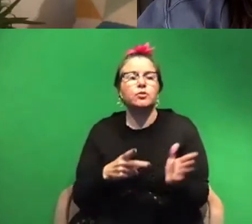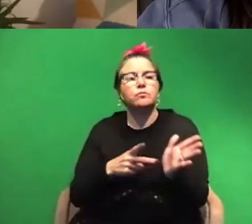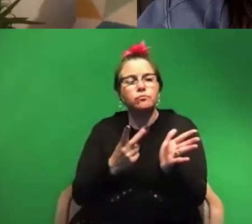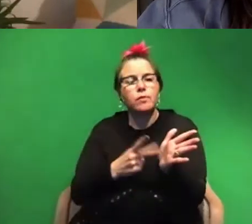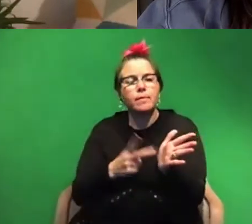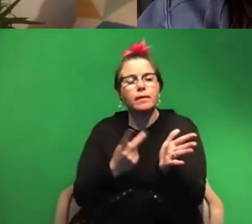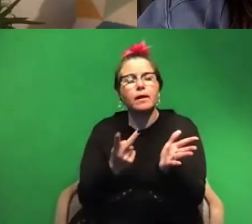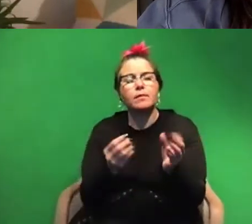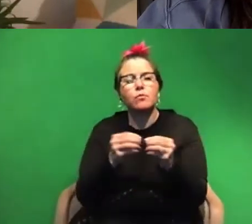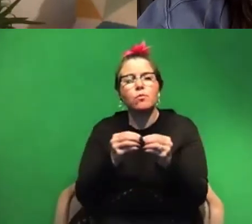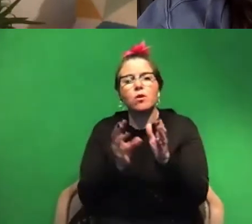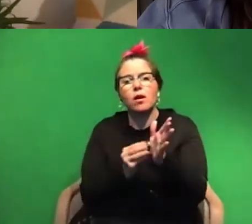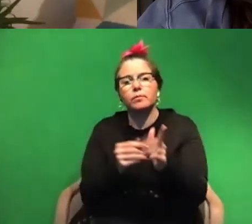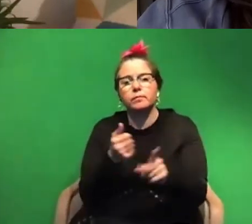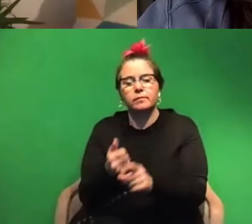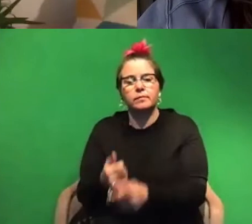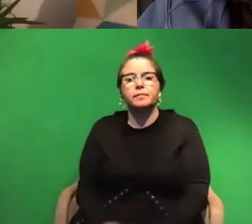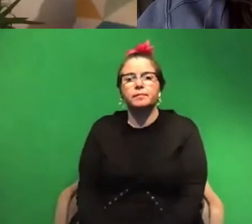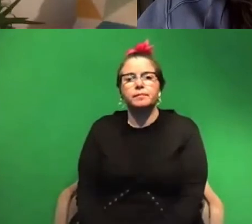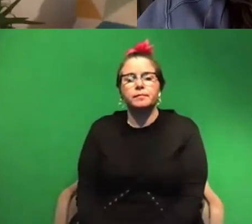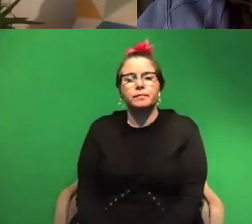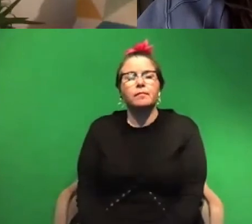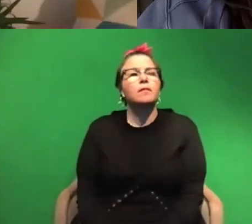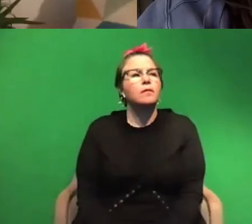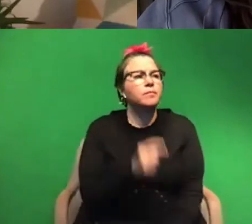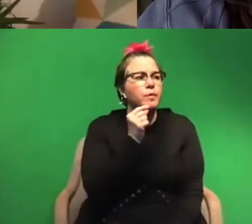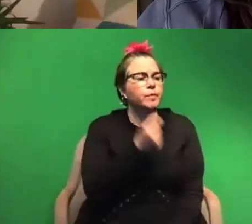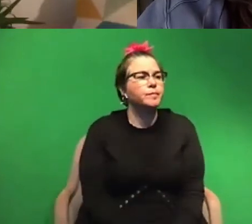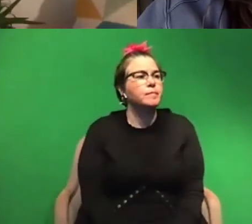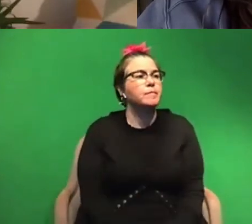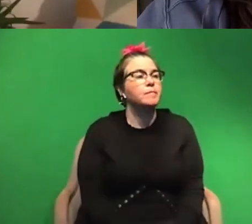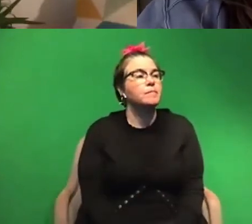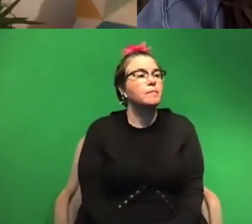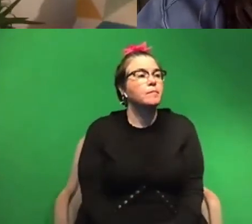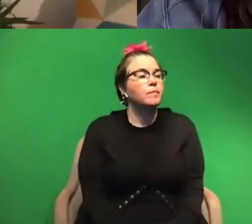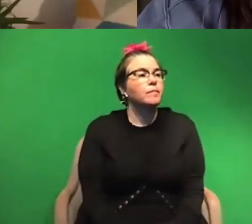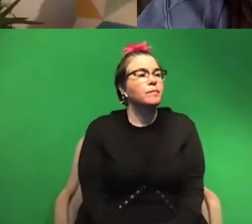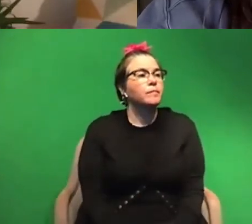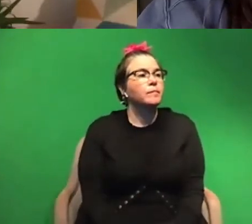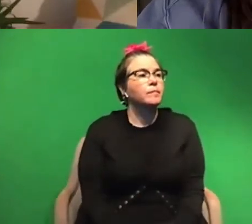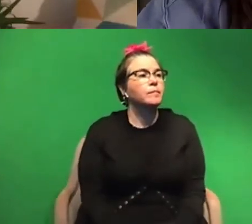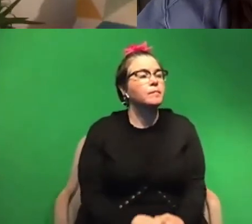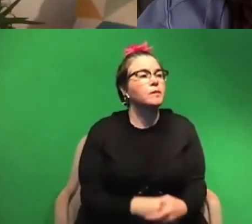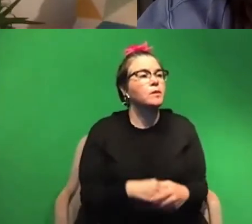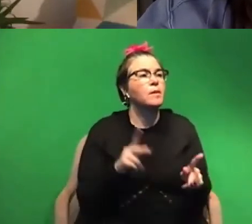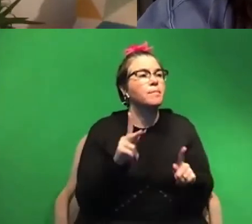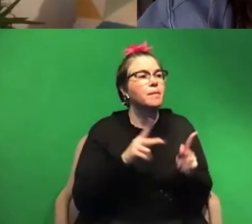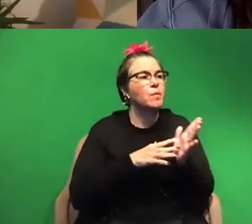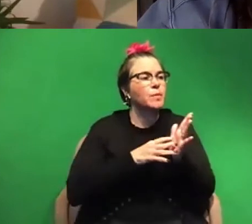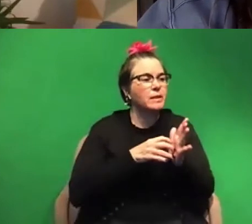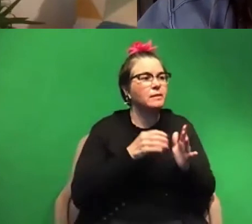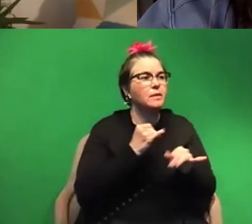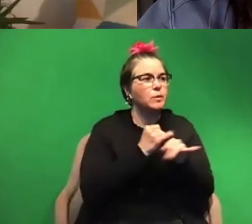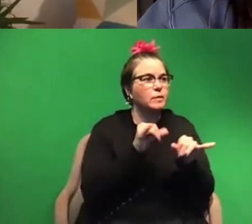more copies of themselves. Cool. Are scientists, or here we go, can immunocompromised or cancer patients